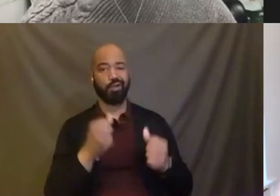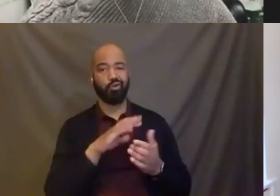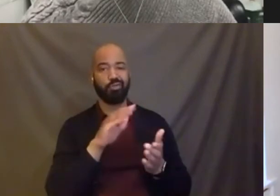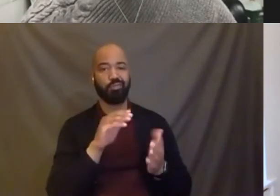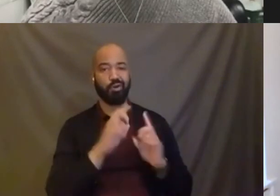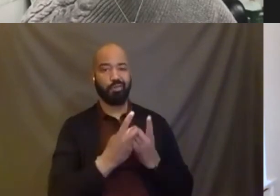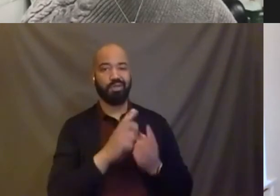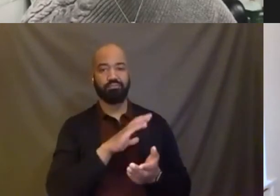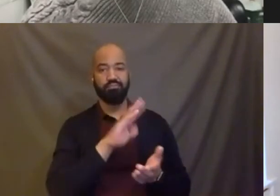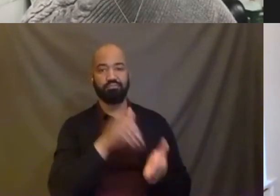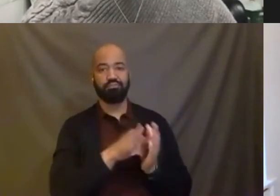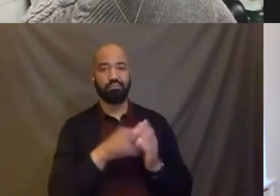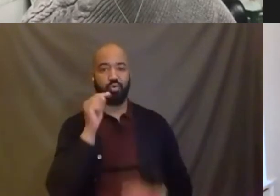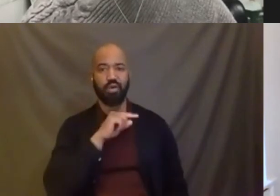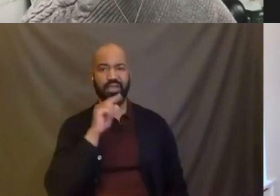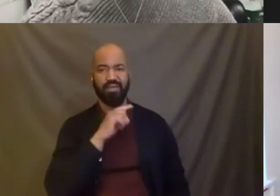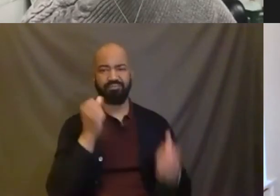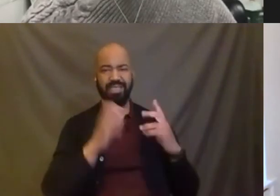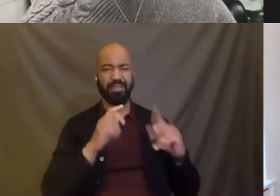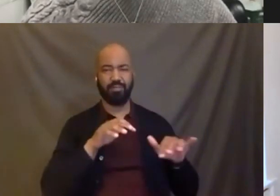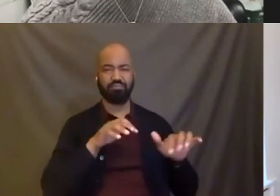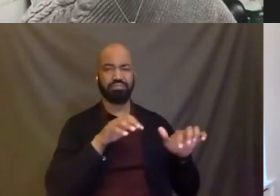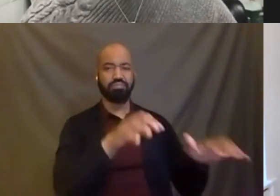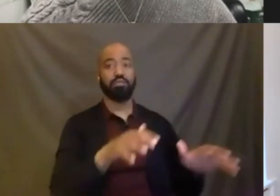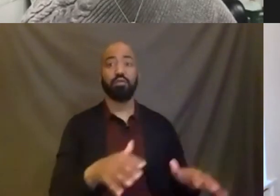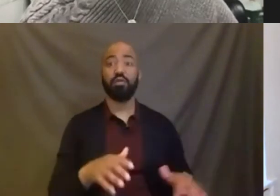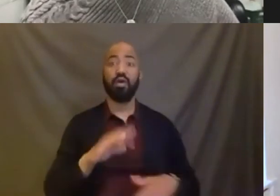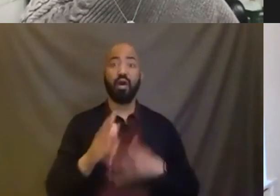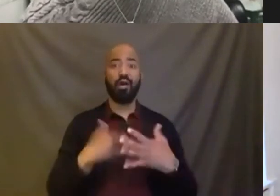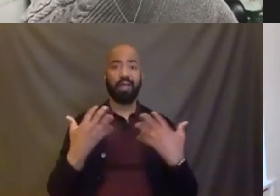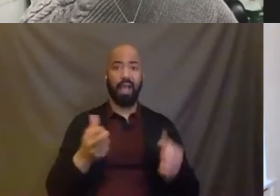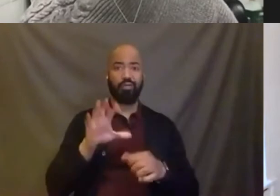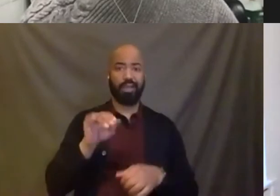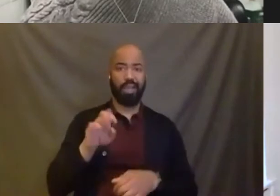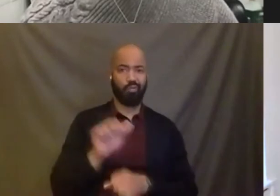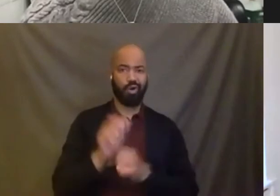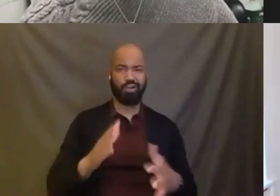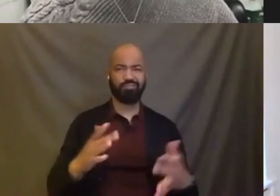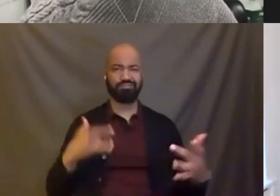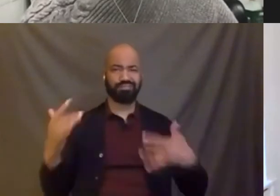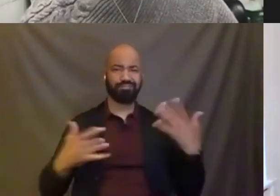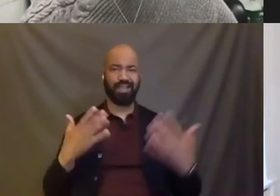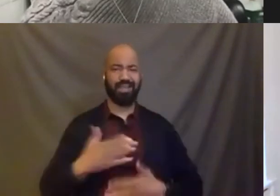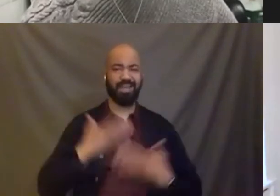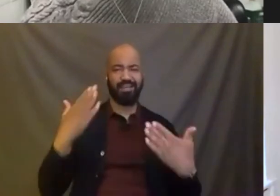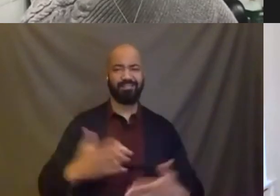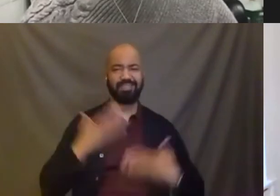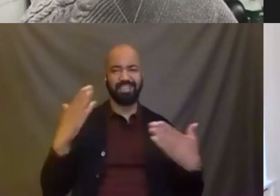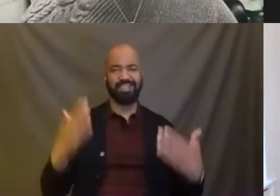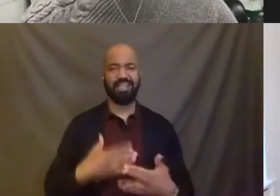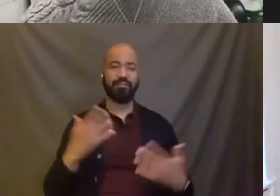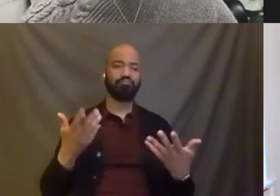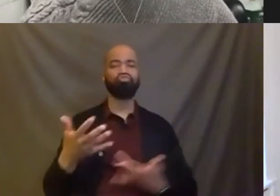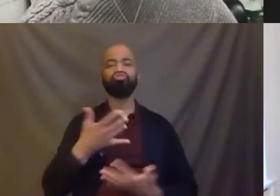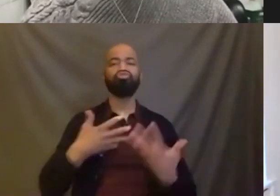were just tons and tons of people, and all the healthcare workers were just like jubilant. They were just like so joyous, like they were just so happy to be there.